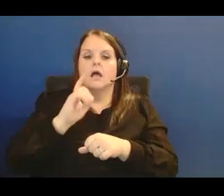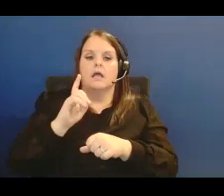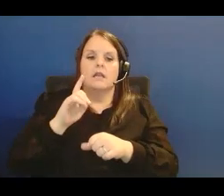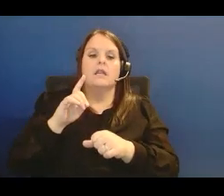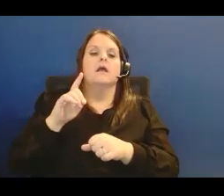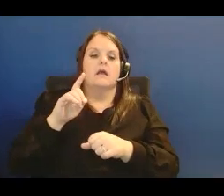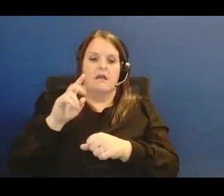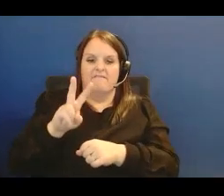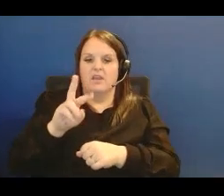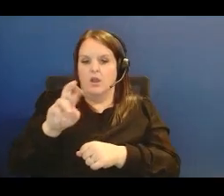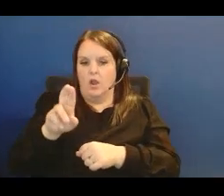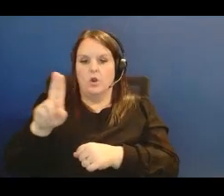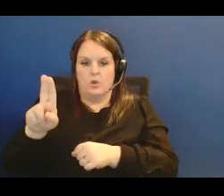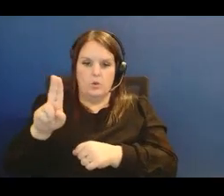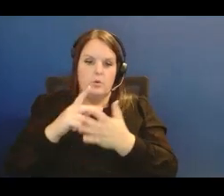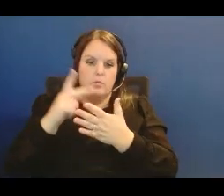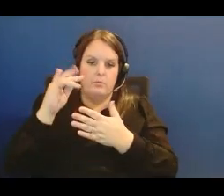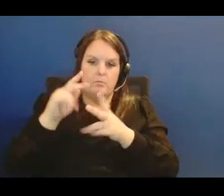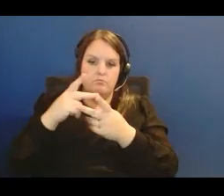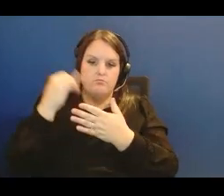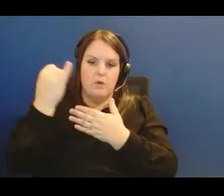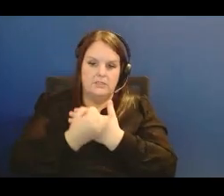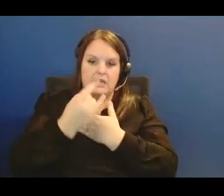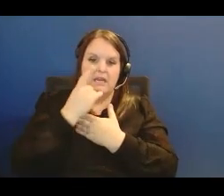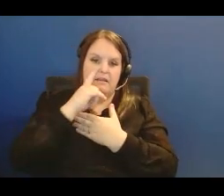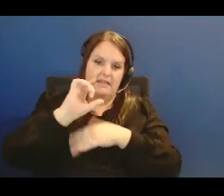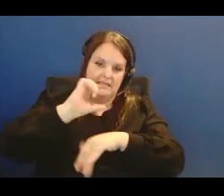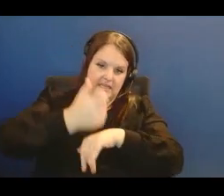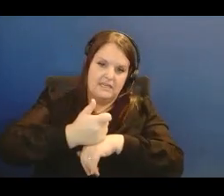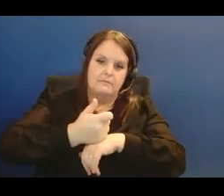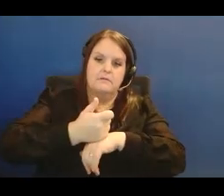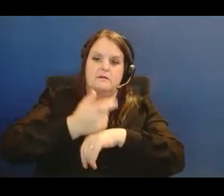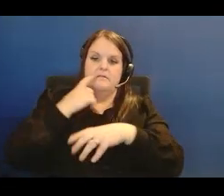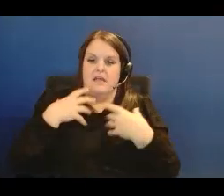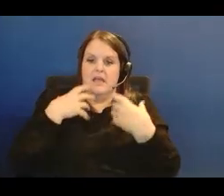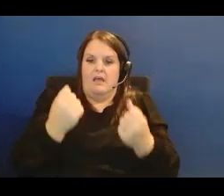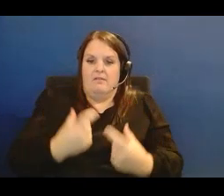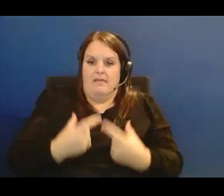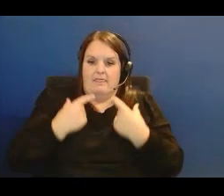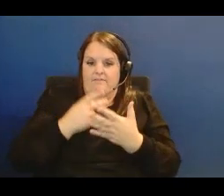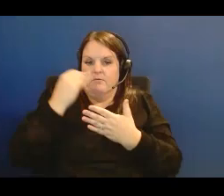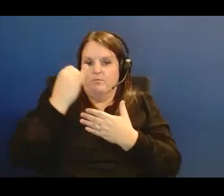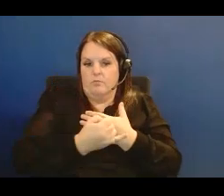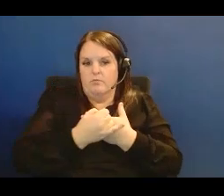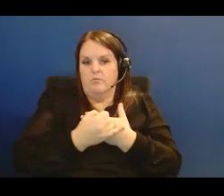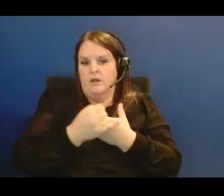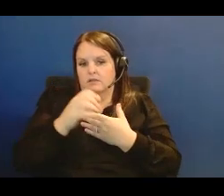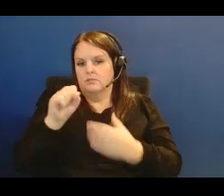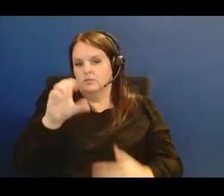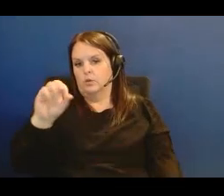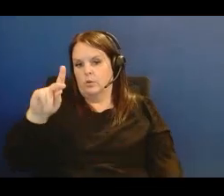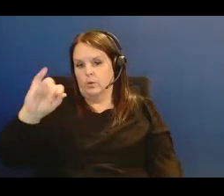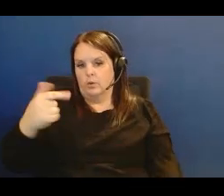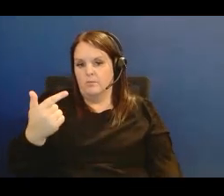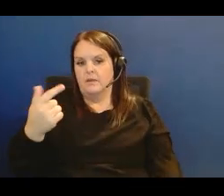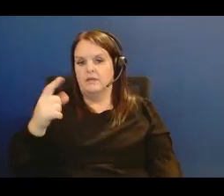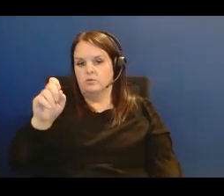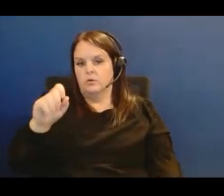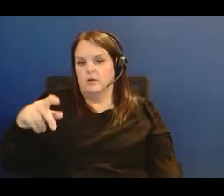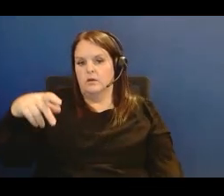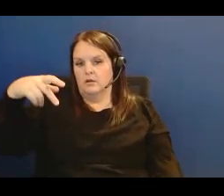through the Office of Traffic Safety, that utilizes the infrastructure of a Healthy Living Project scoping tool created by the UNLV School of Public Health